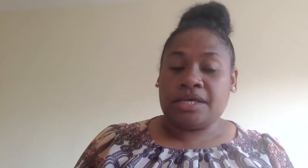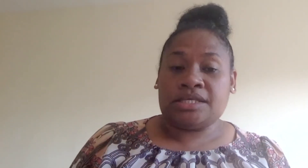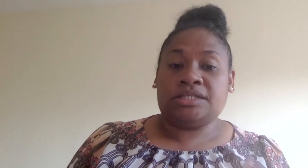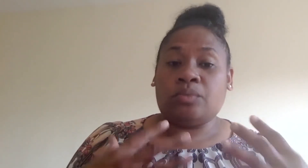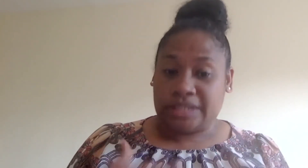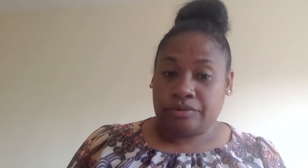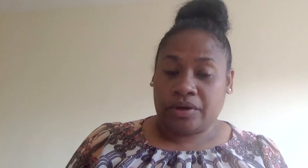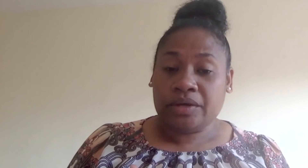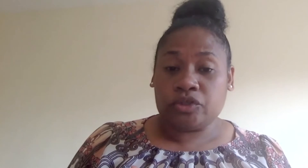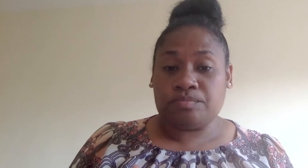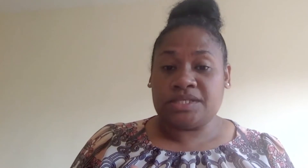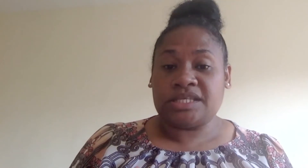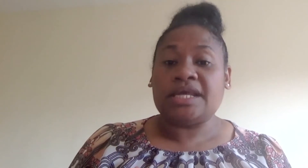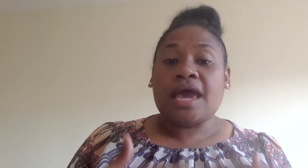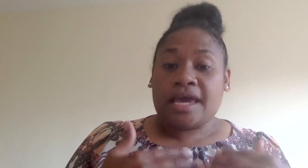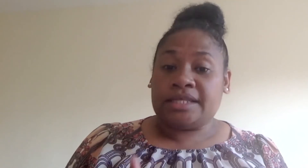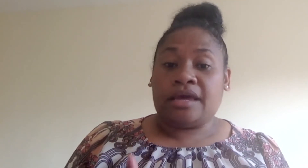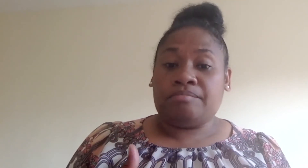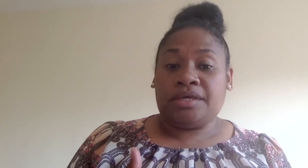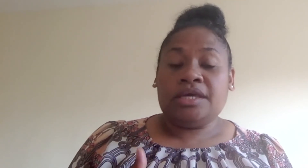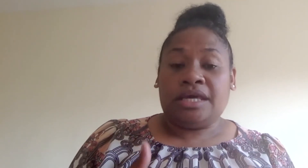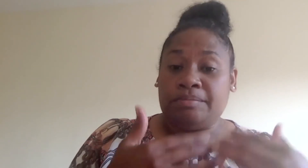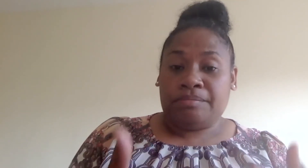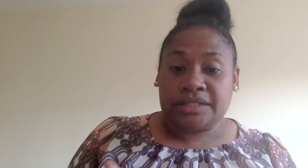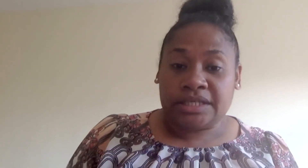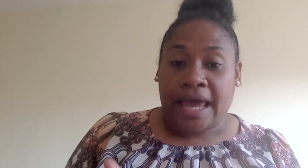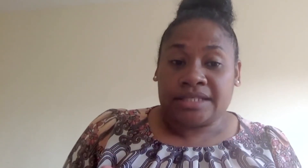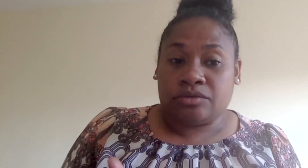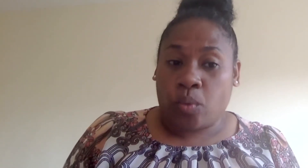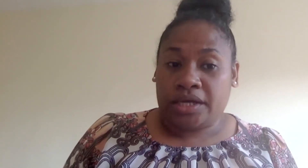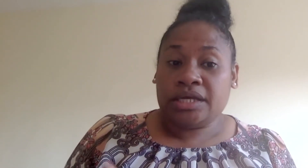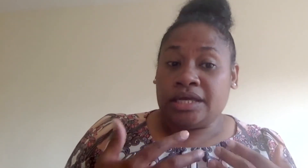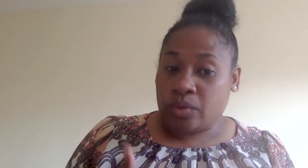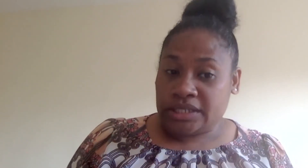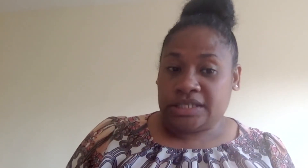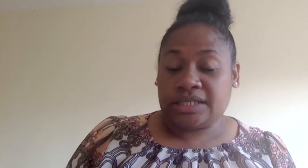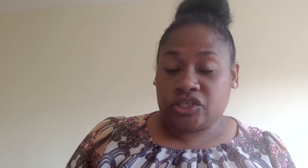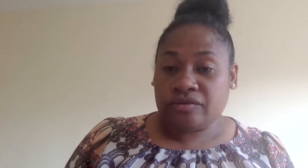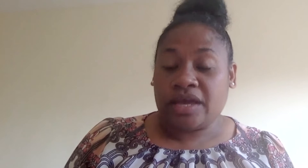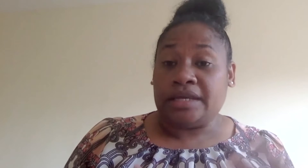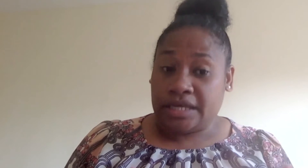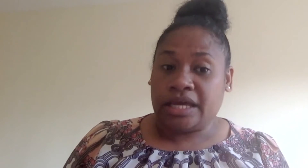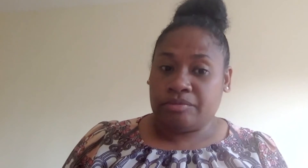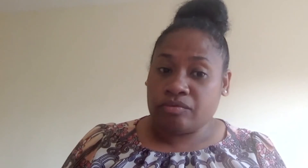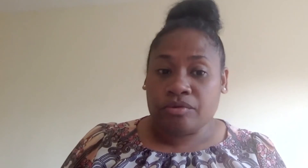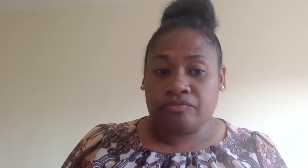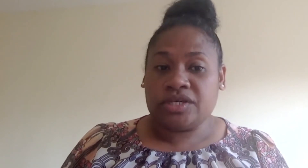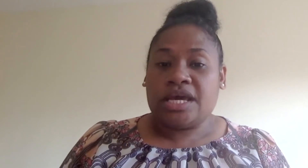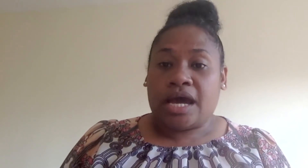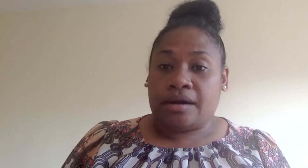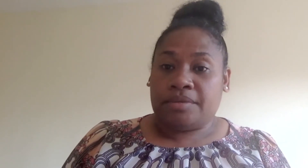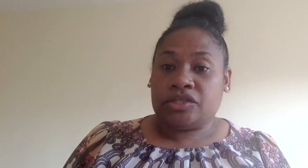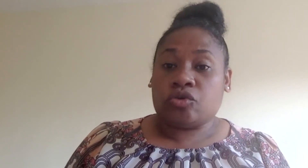TSM is the word temporary, which means that it can be implemented as and when equality is achieved, and then it can be